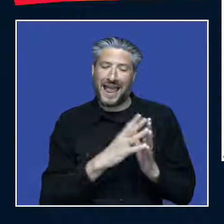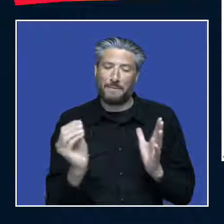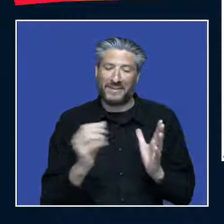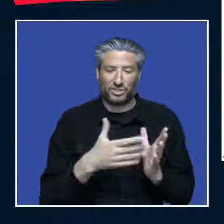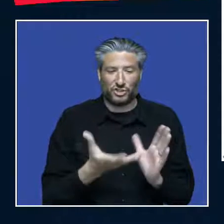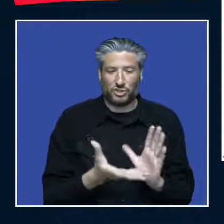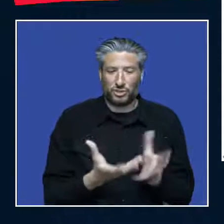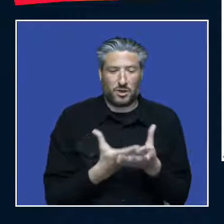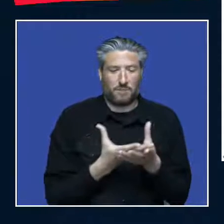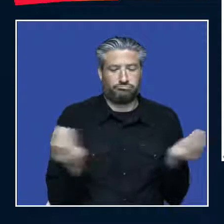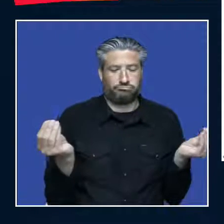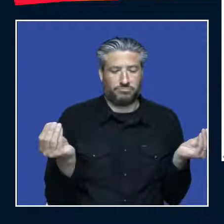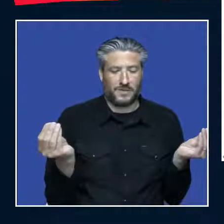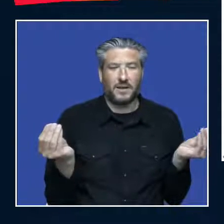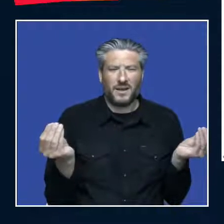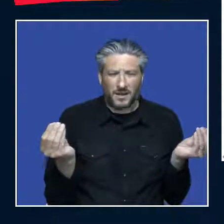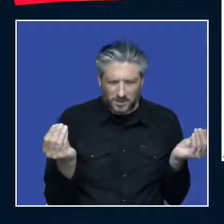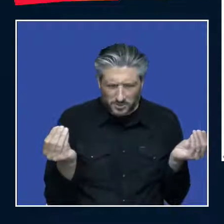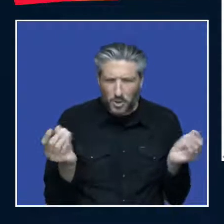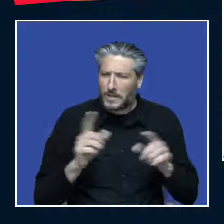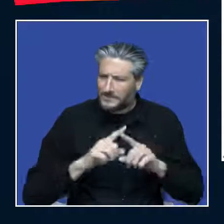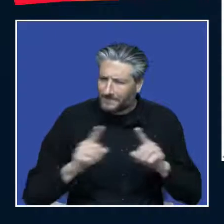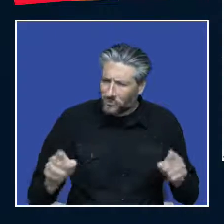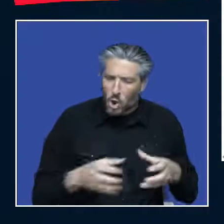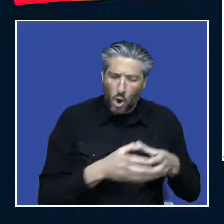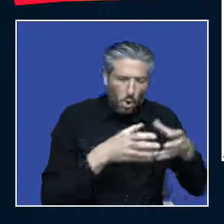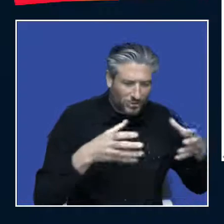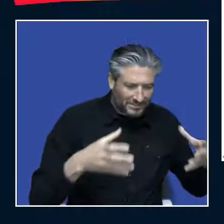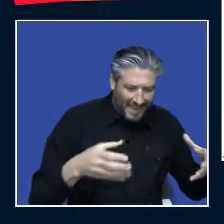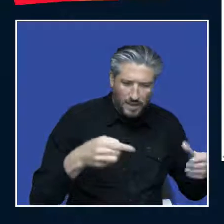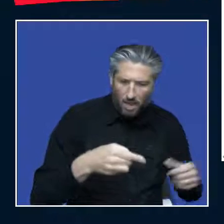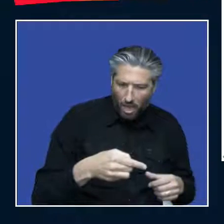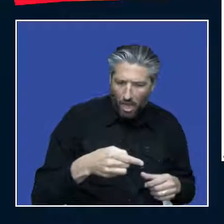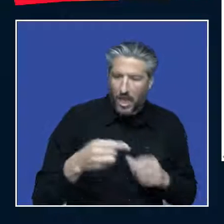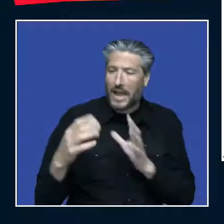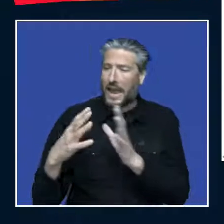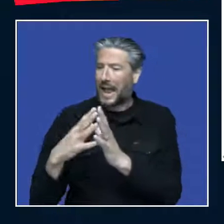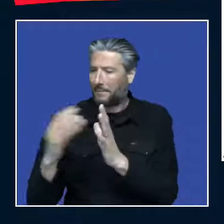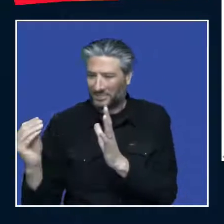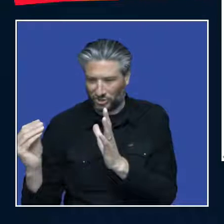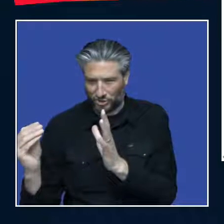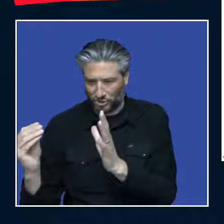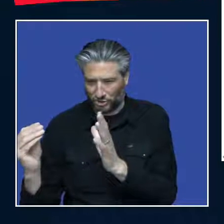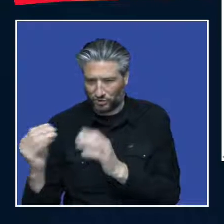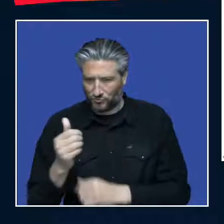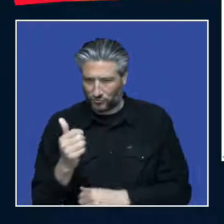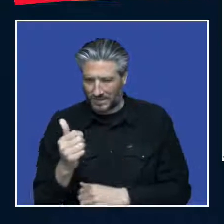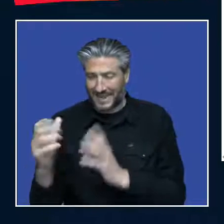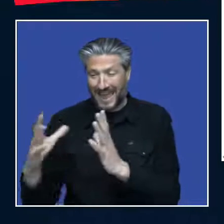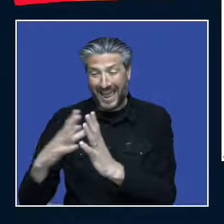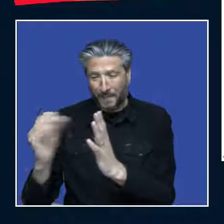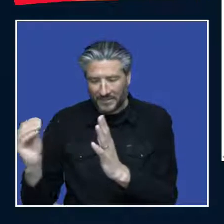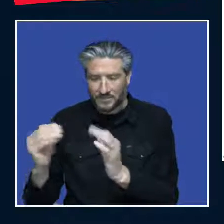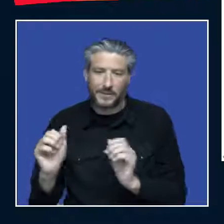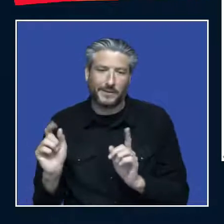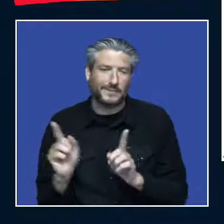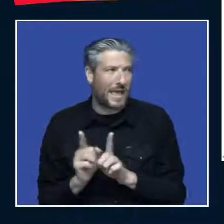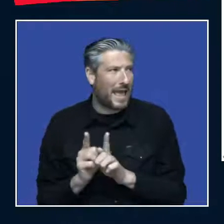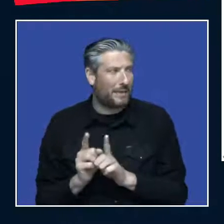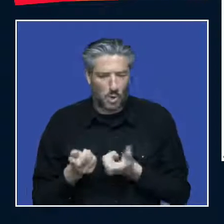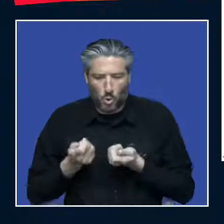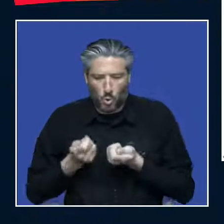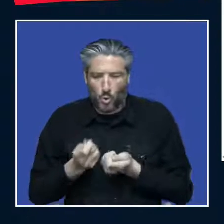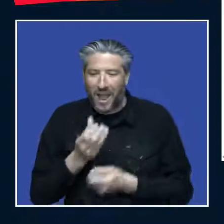container. The image is kind of the recipe for your container, and the container is like the app running inside the